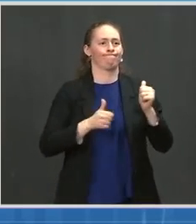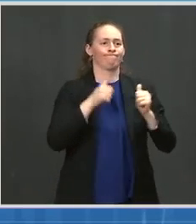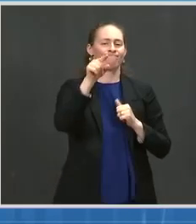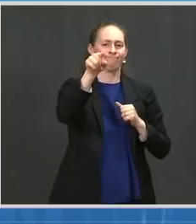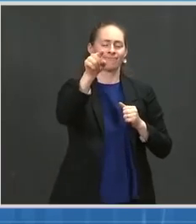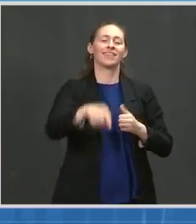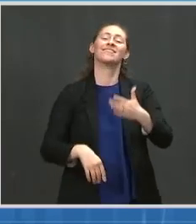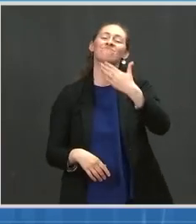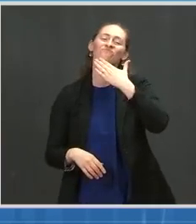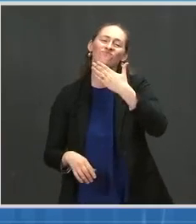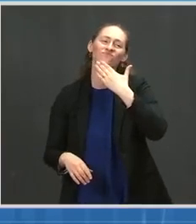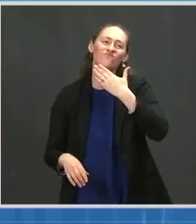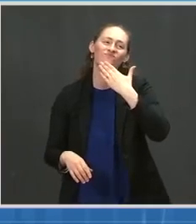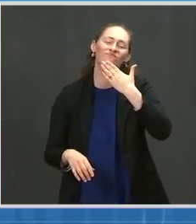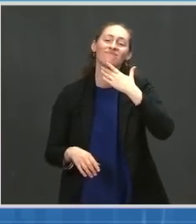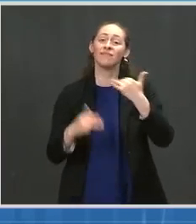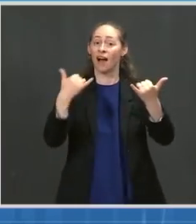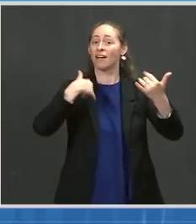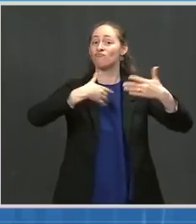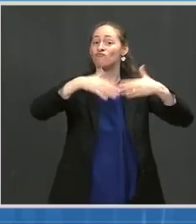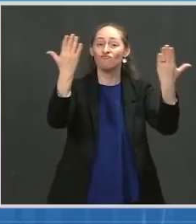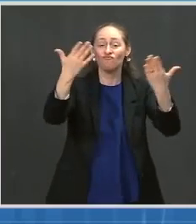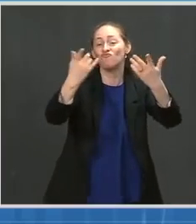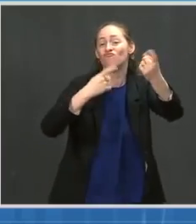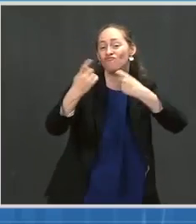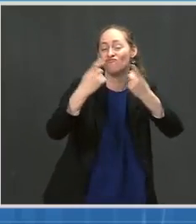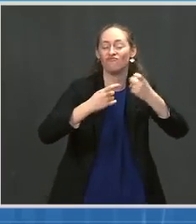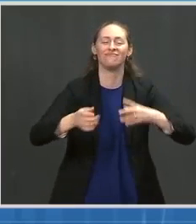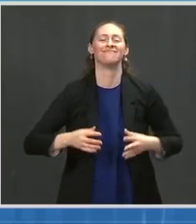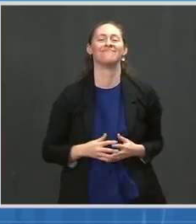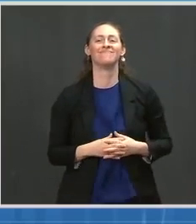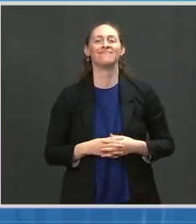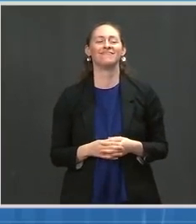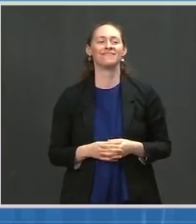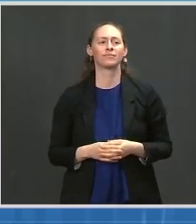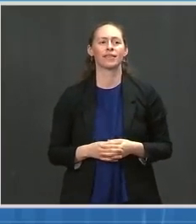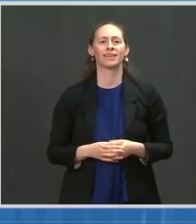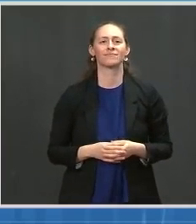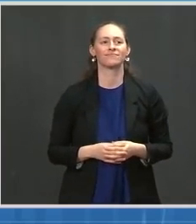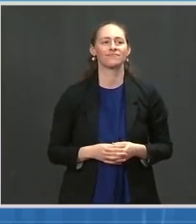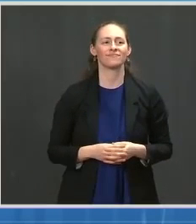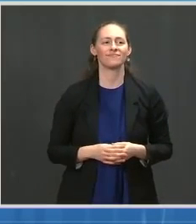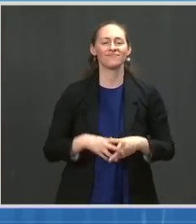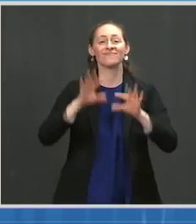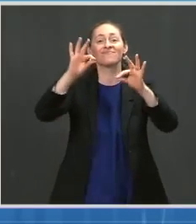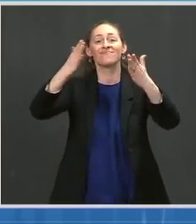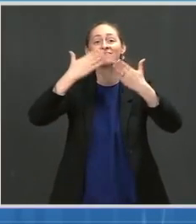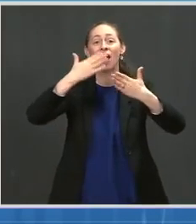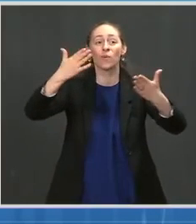we'll look forward to your questions. Thanks, doctors. Let's open it up for a few questions.